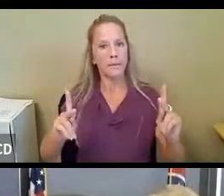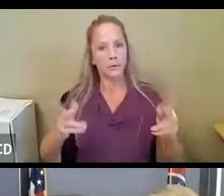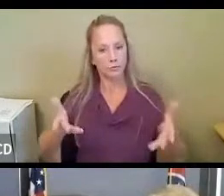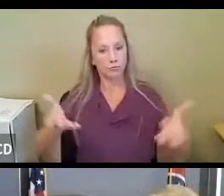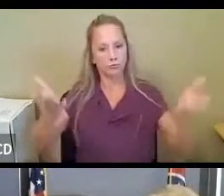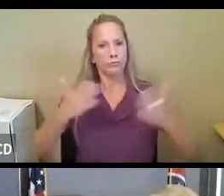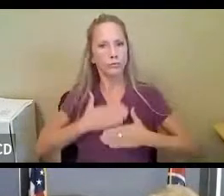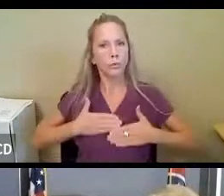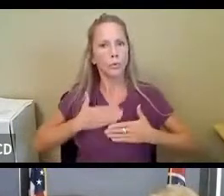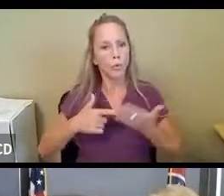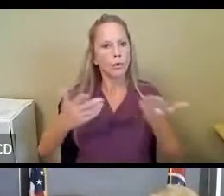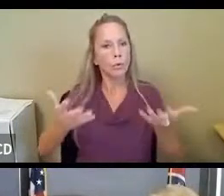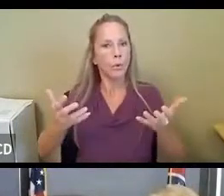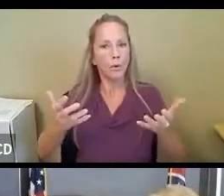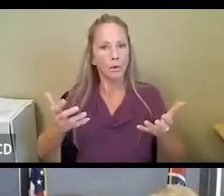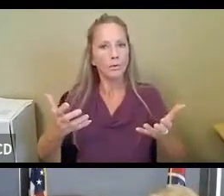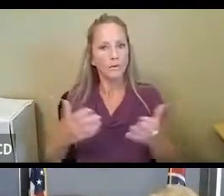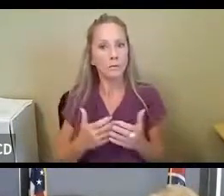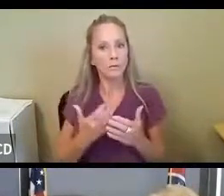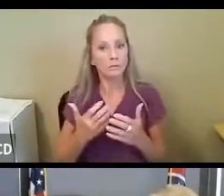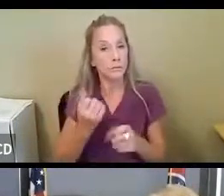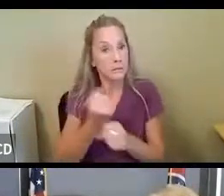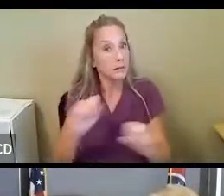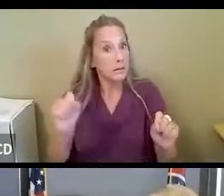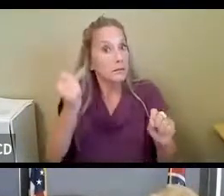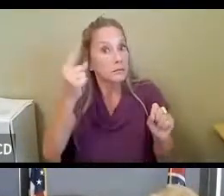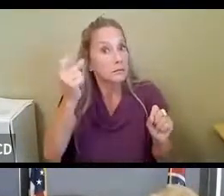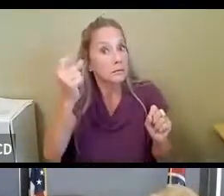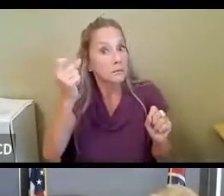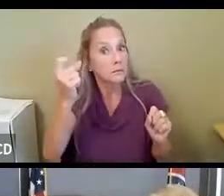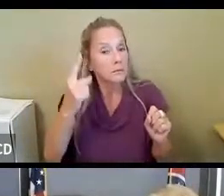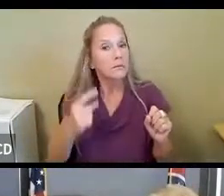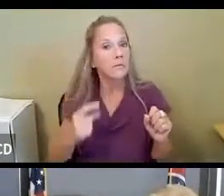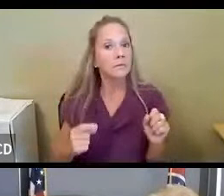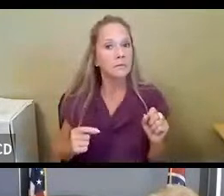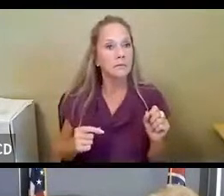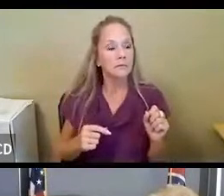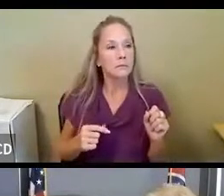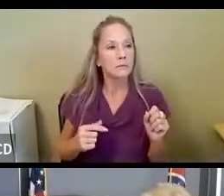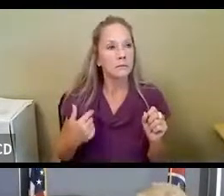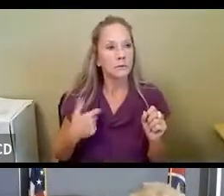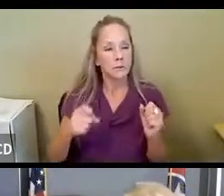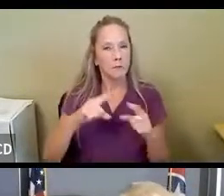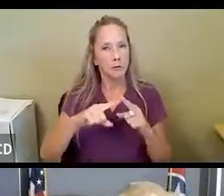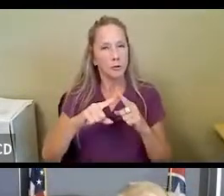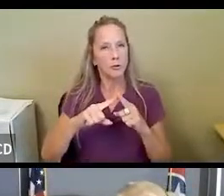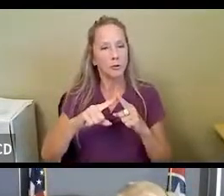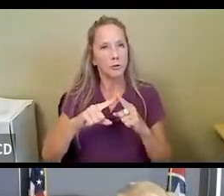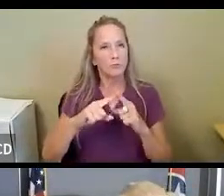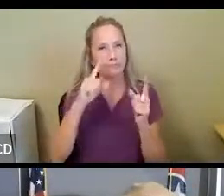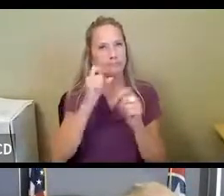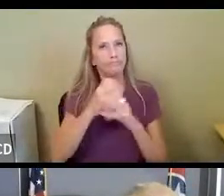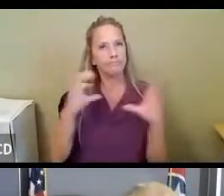want to do safely, and thinking outside the box is going to be important with